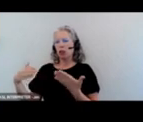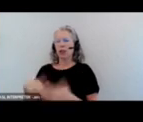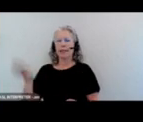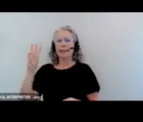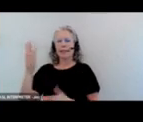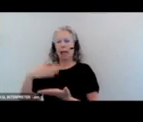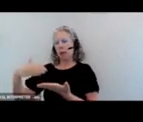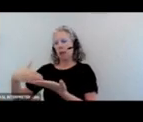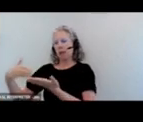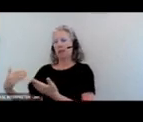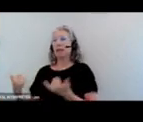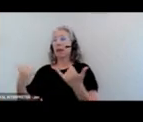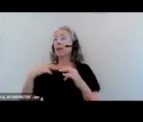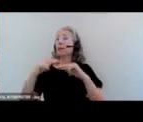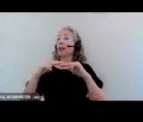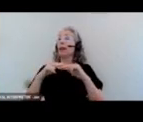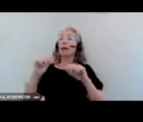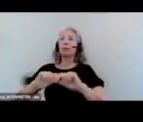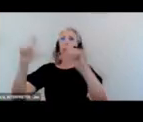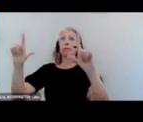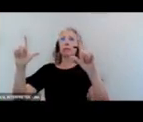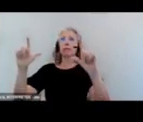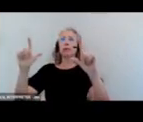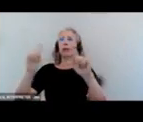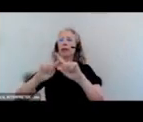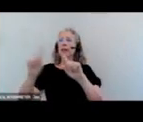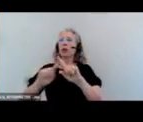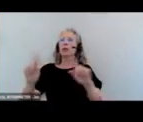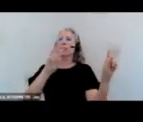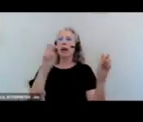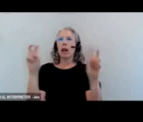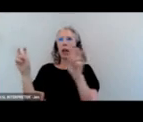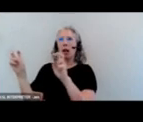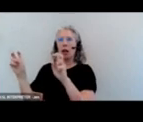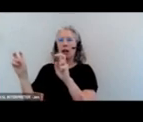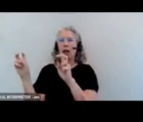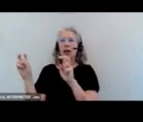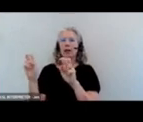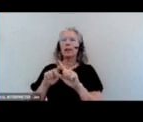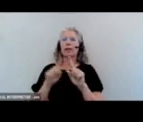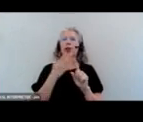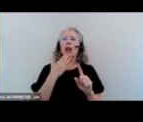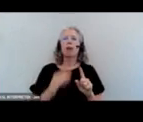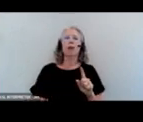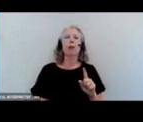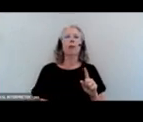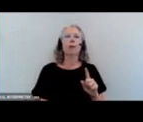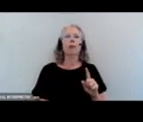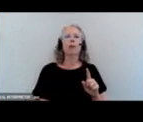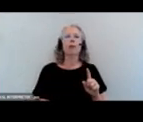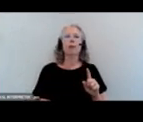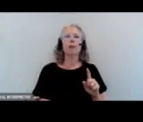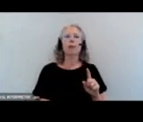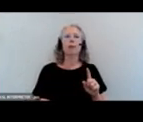And now I have a slide up that has popped up those different titles in different colors, orange, blue, and yellow. And what